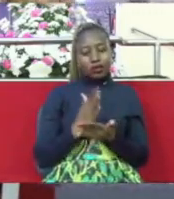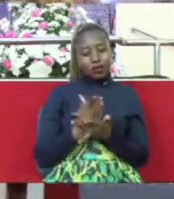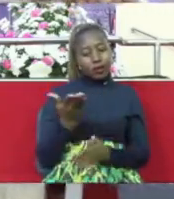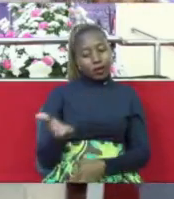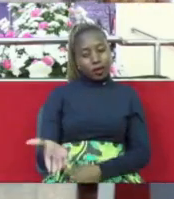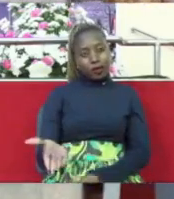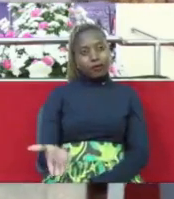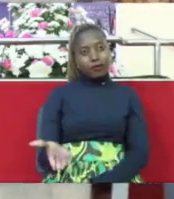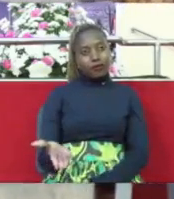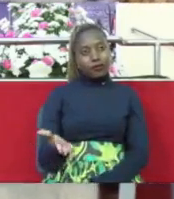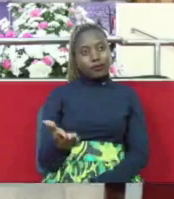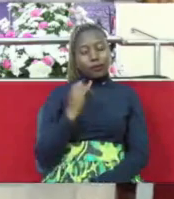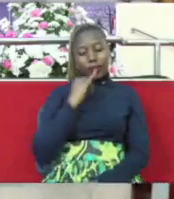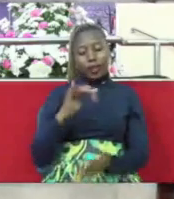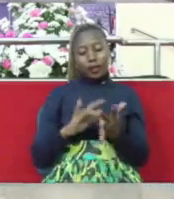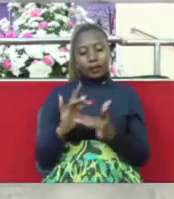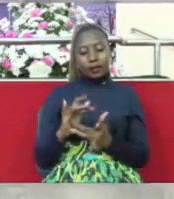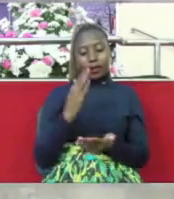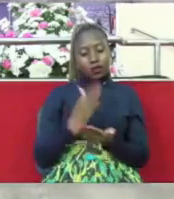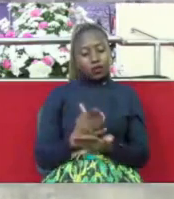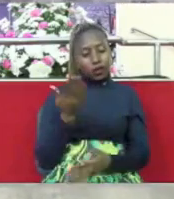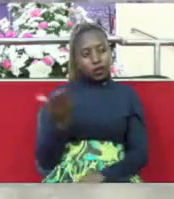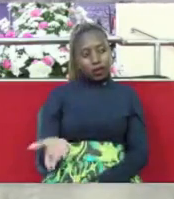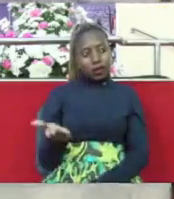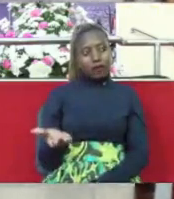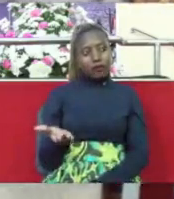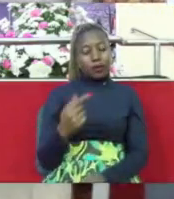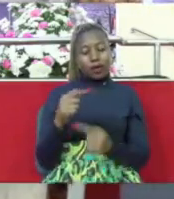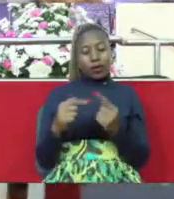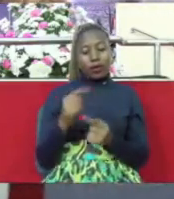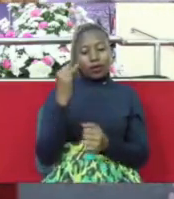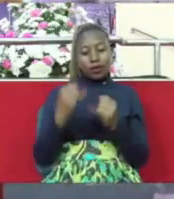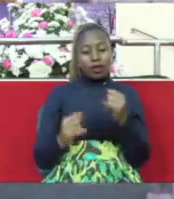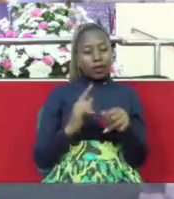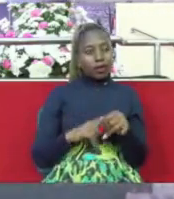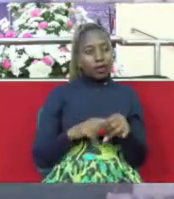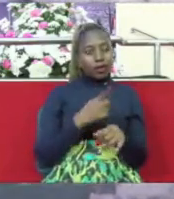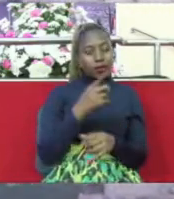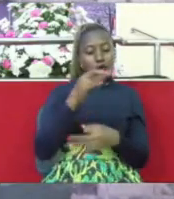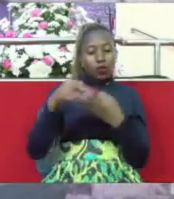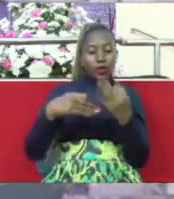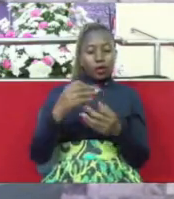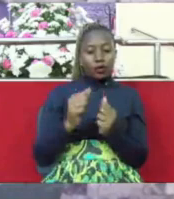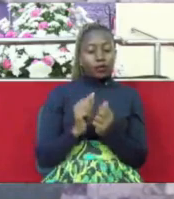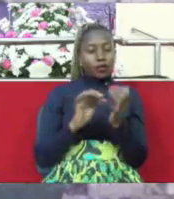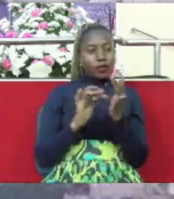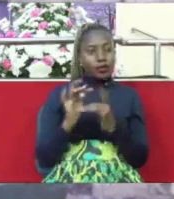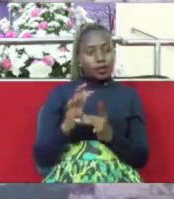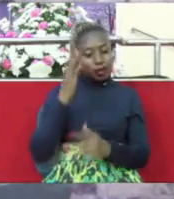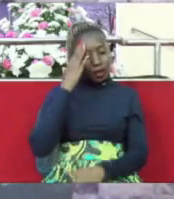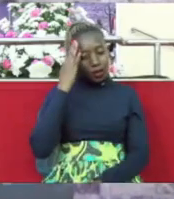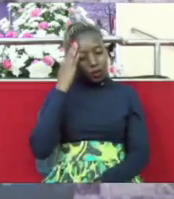Is he really there? Je, yuko? When was the last time you fellowshiped with him and you knew you talked with him? Siku gani ilikuwa yako ya